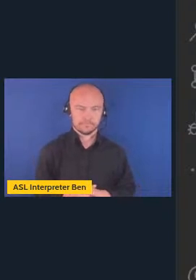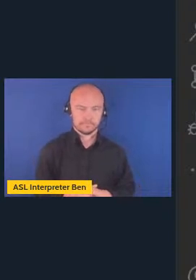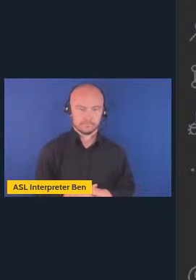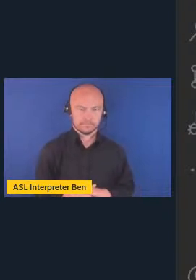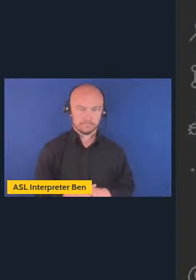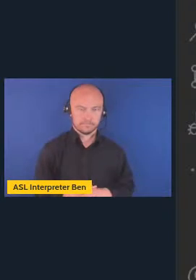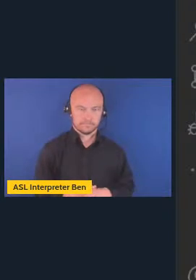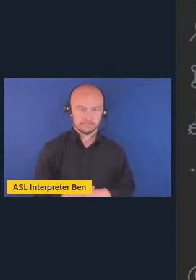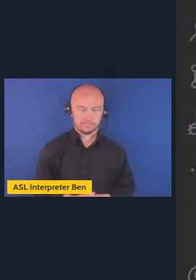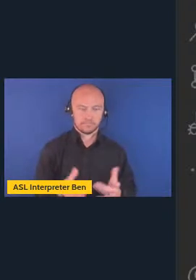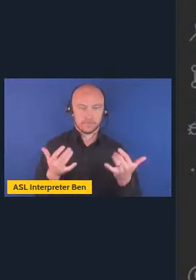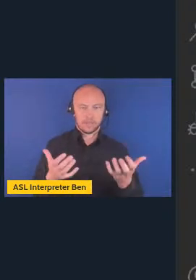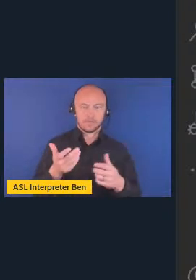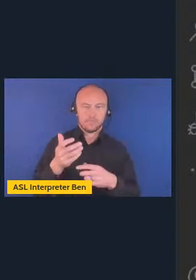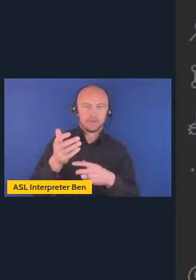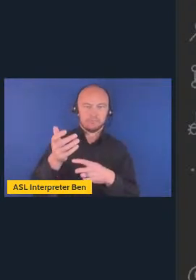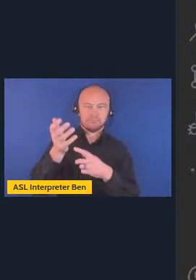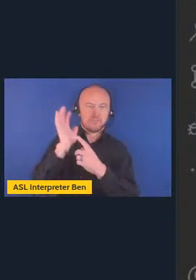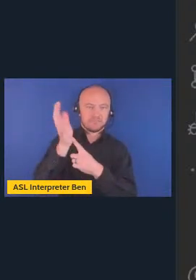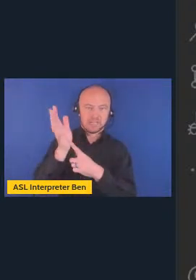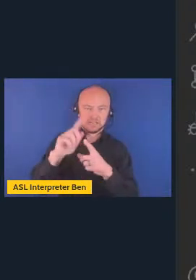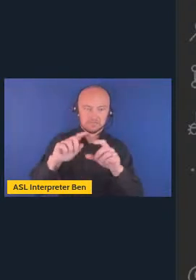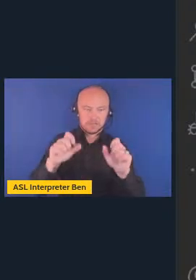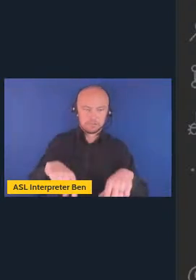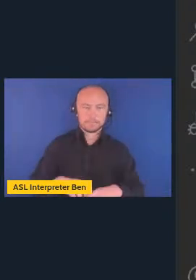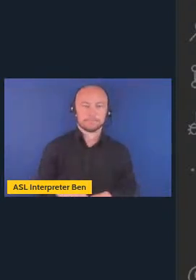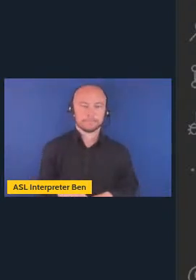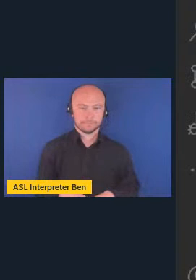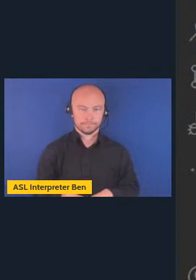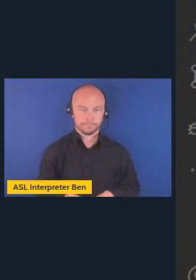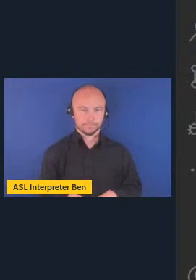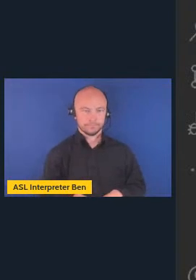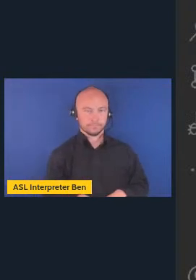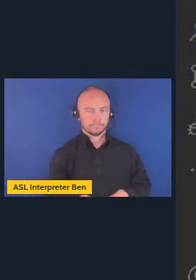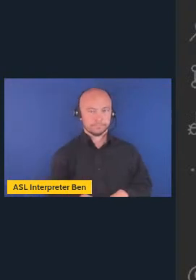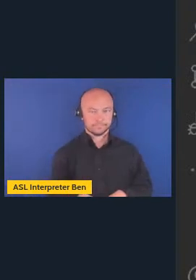a 5 seconds timeout. Okay, awesome.